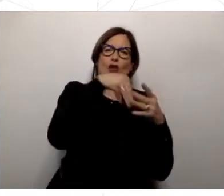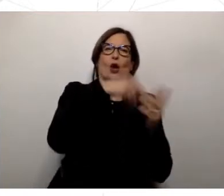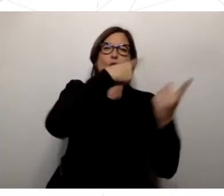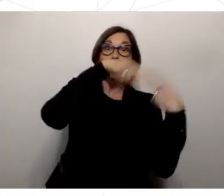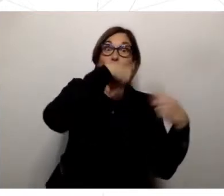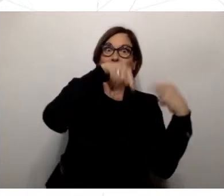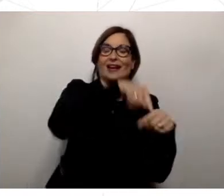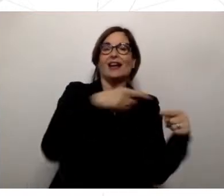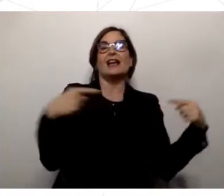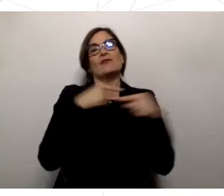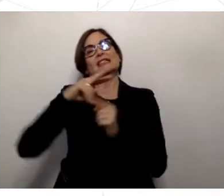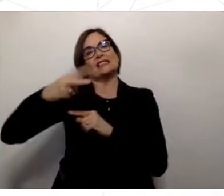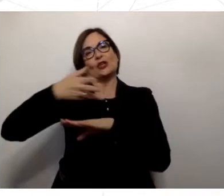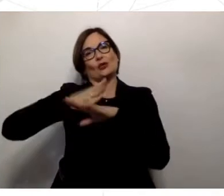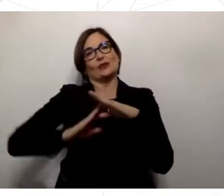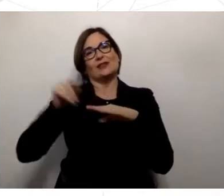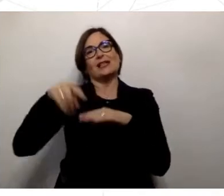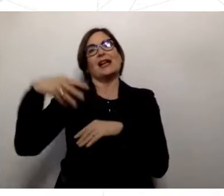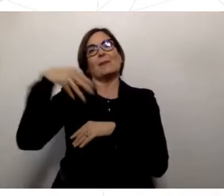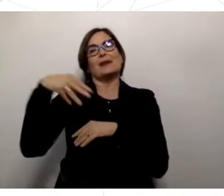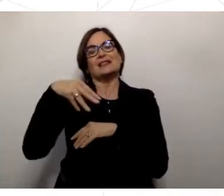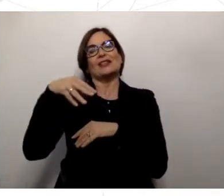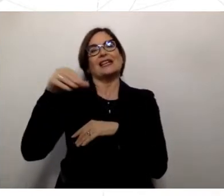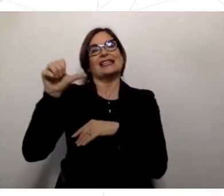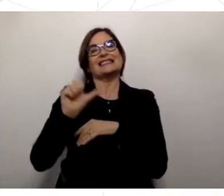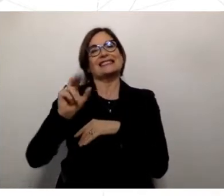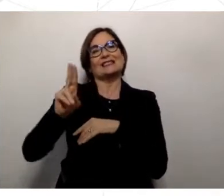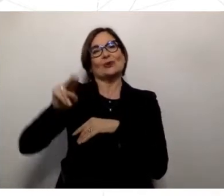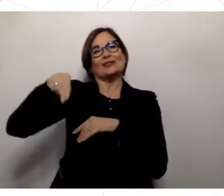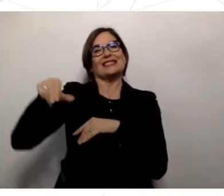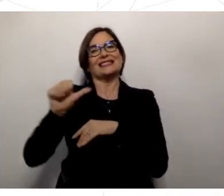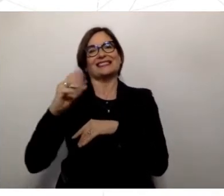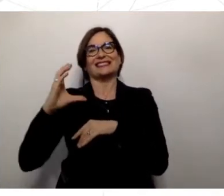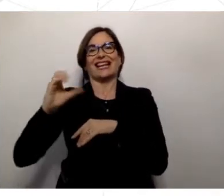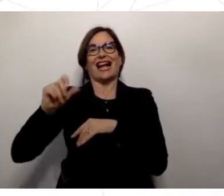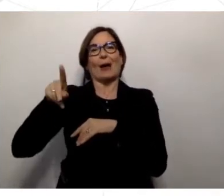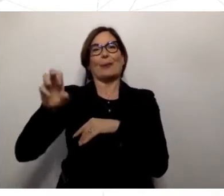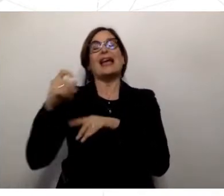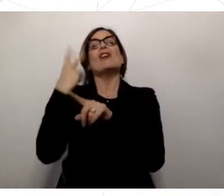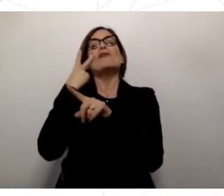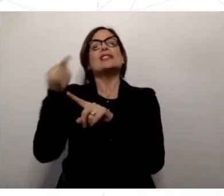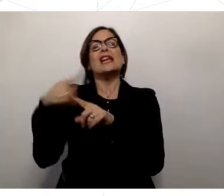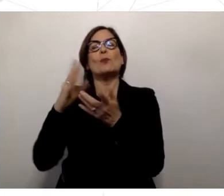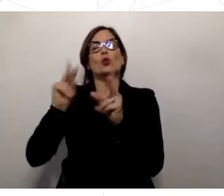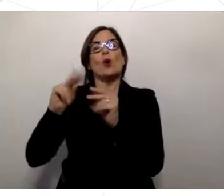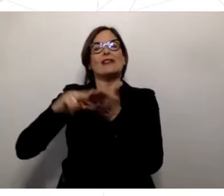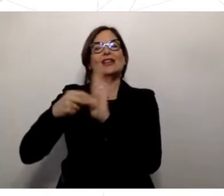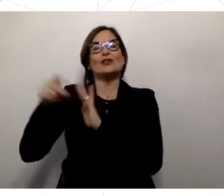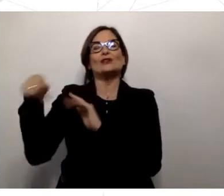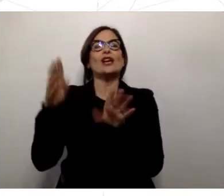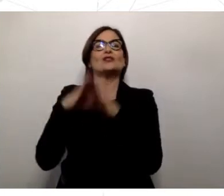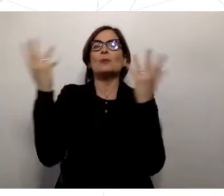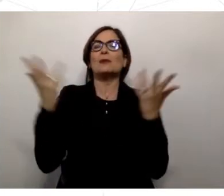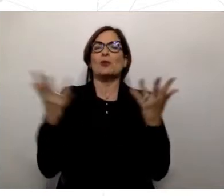avremo invece una panoramica su Microsoft Soundscape, una nuova tecnologia, e vedremo anche, andremo a scoprire di cosa si